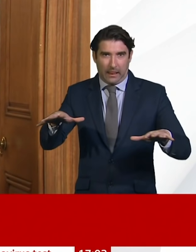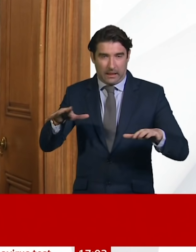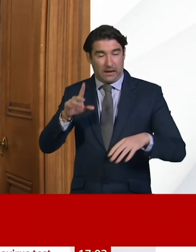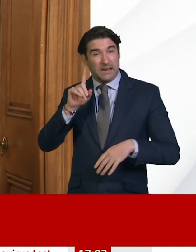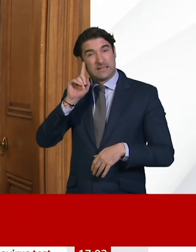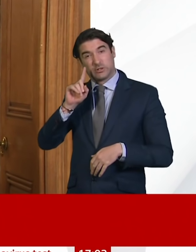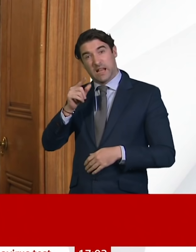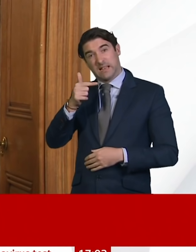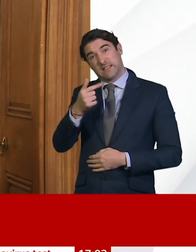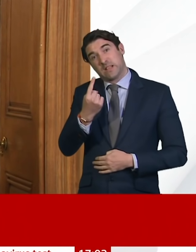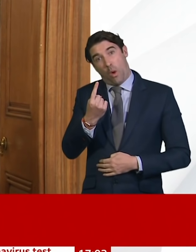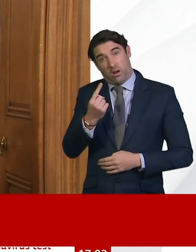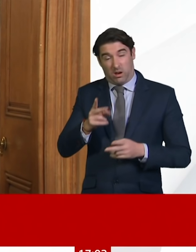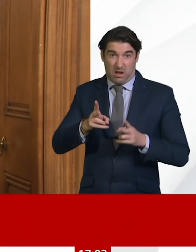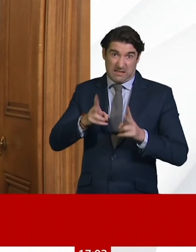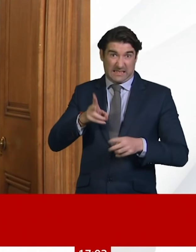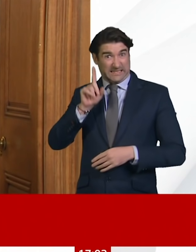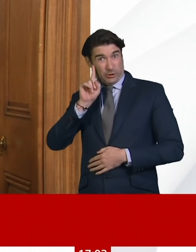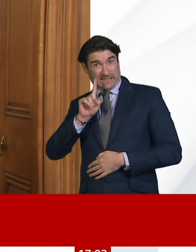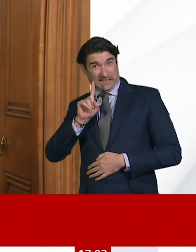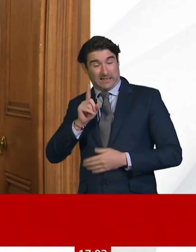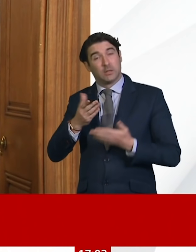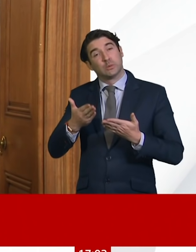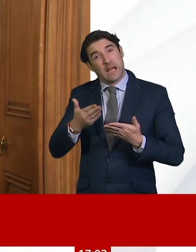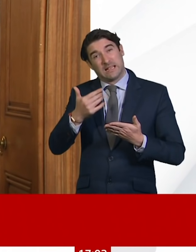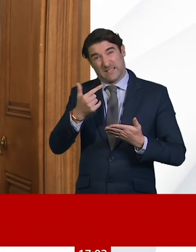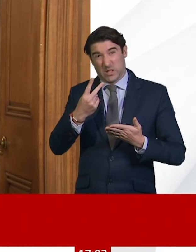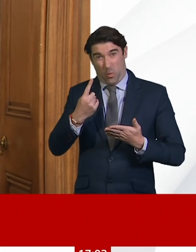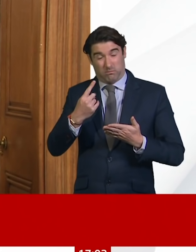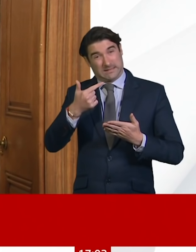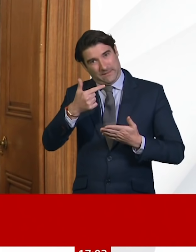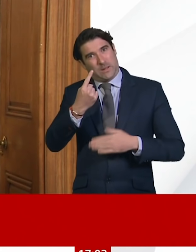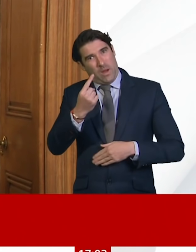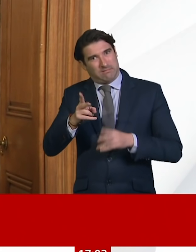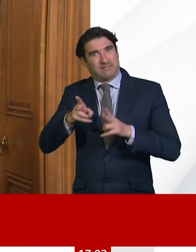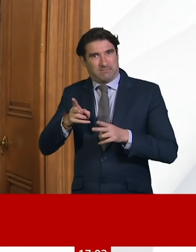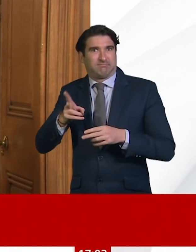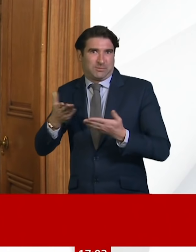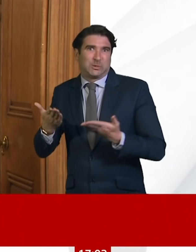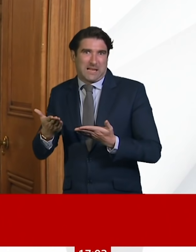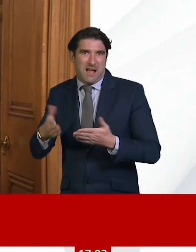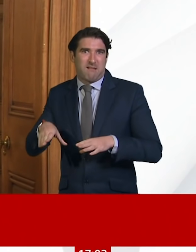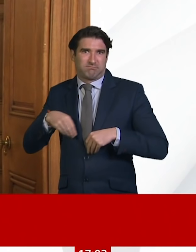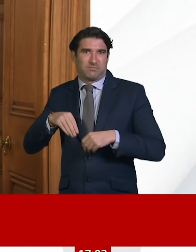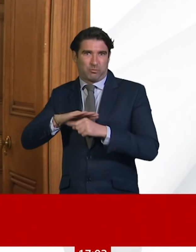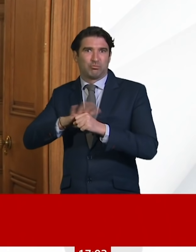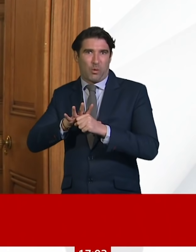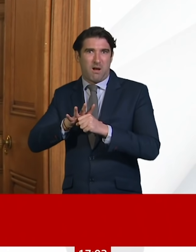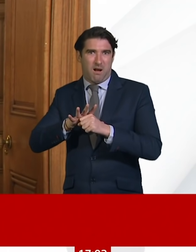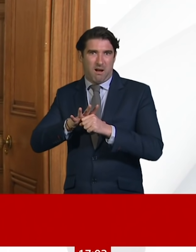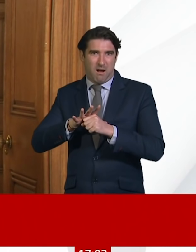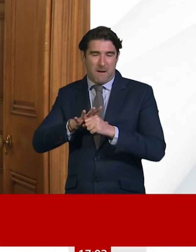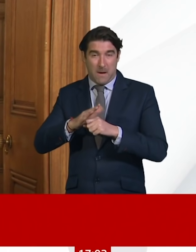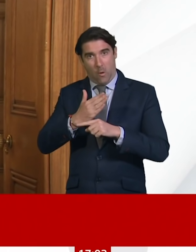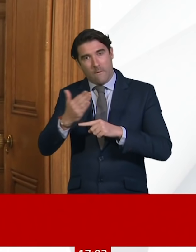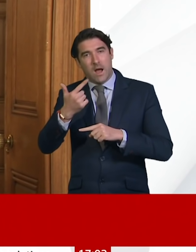yesterday and again today. And these figures show why our plan is so essential.